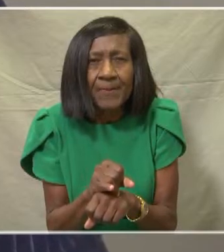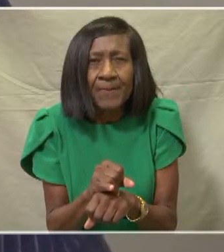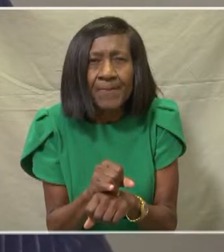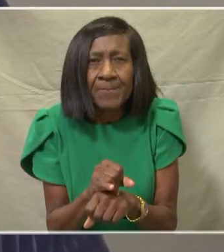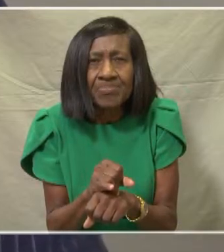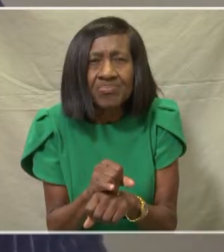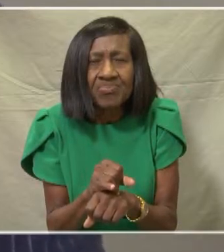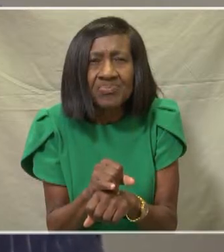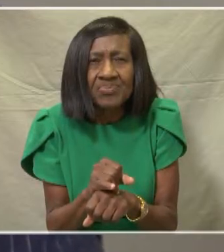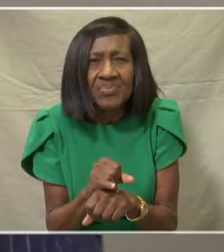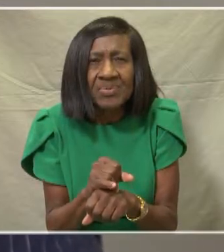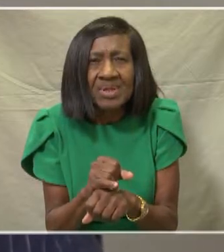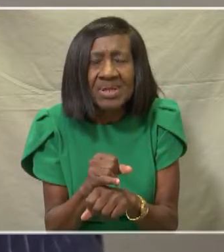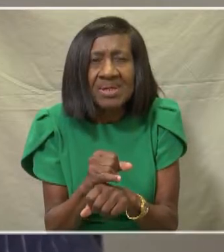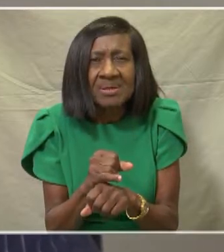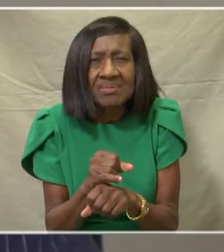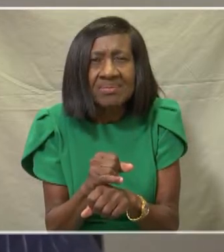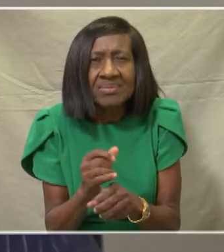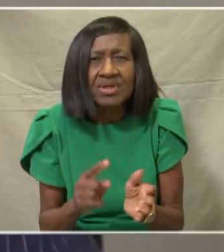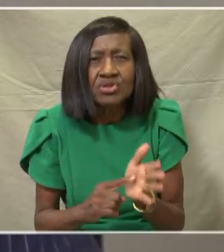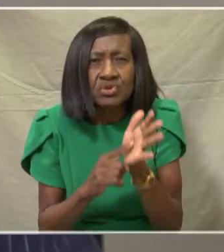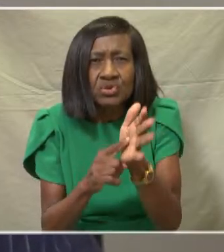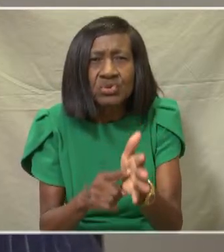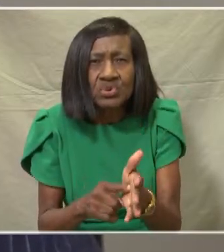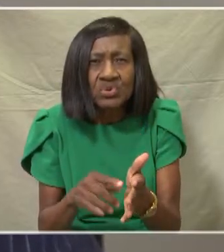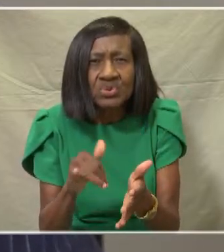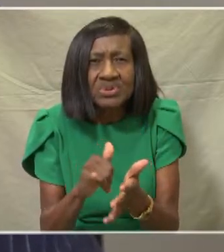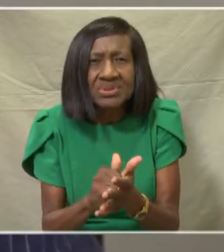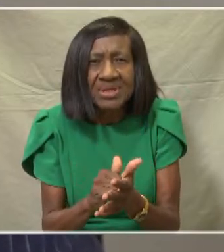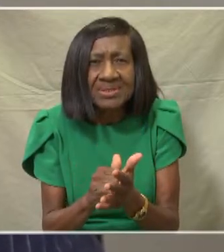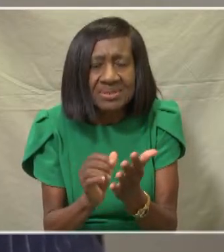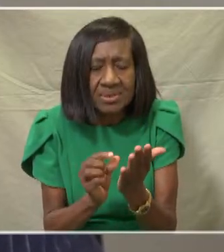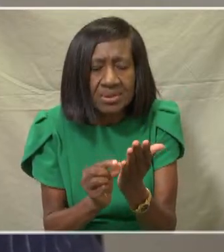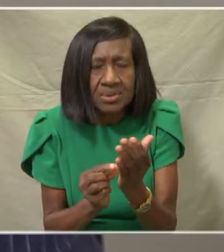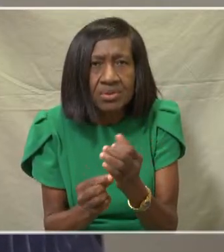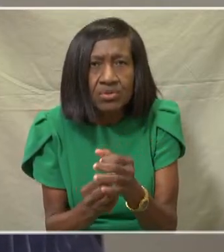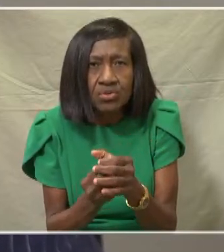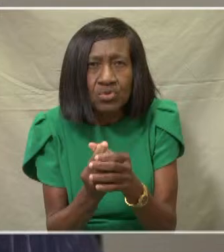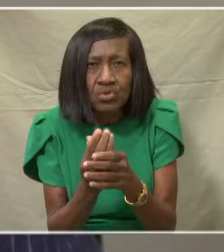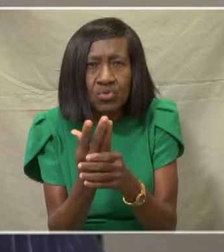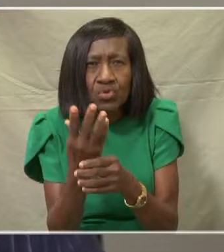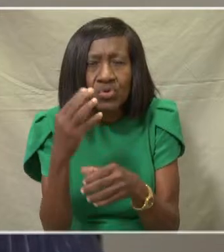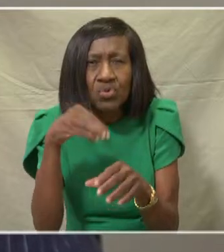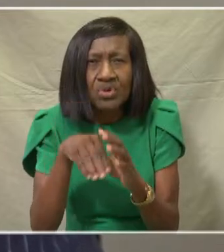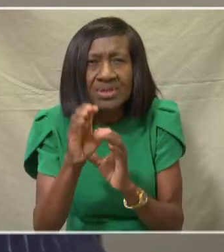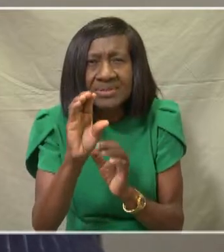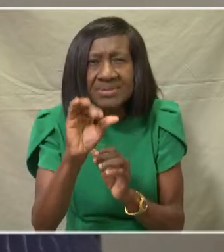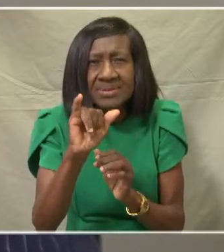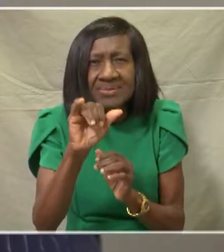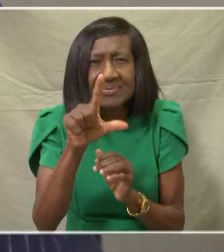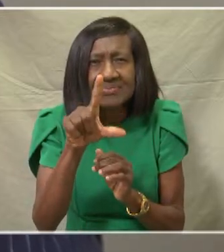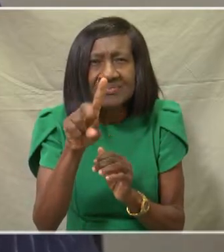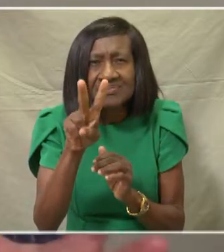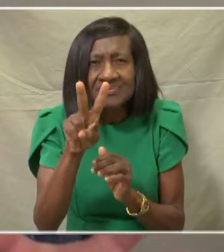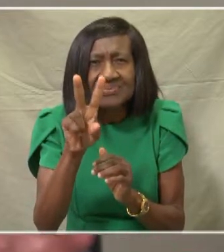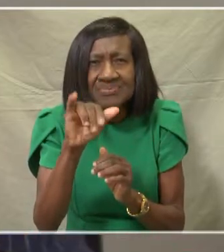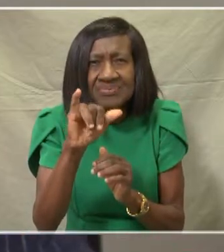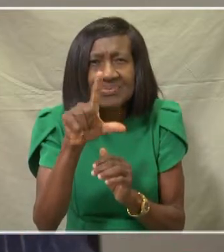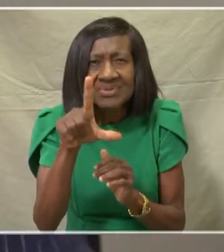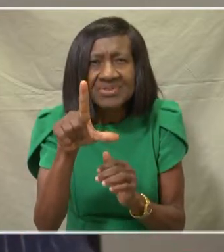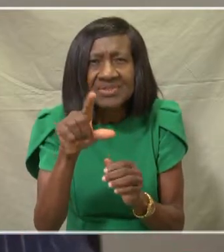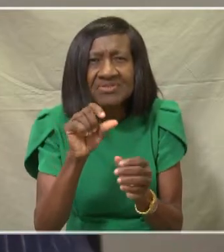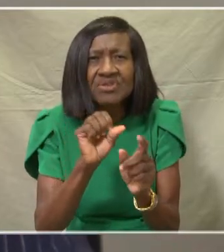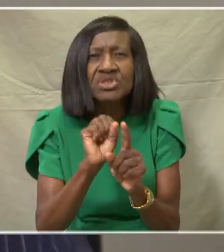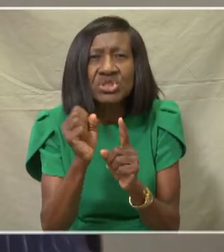report acknowledges the growth, the significant growth in civil society activity. So we come in